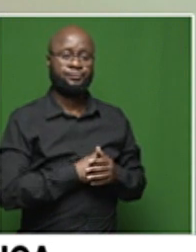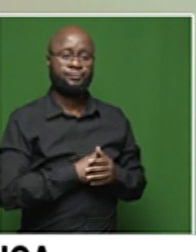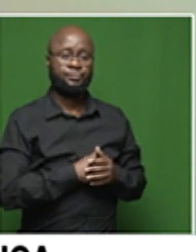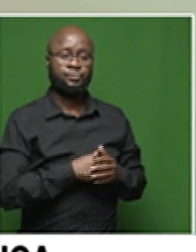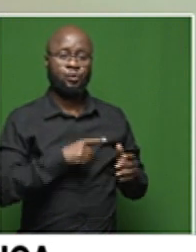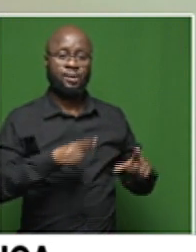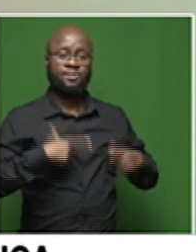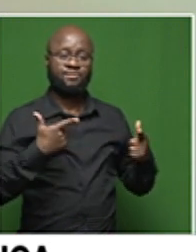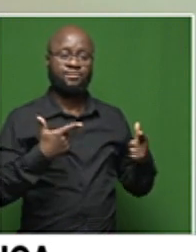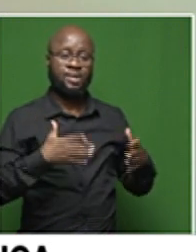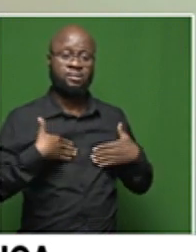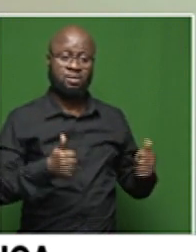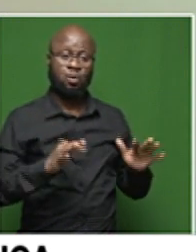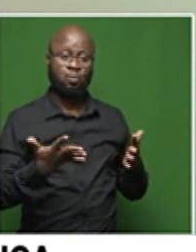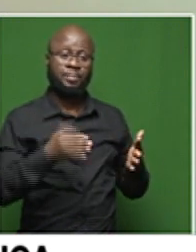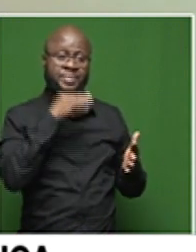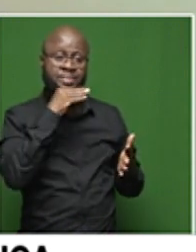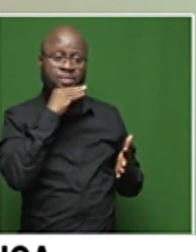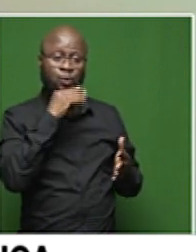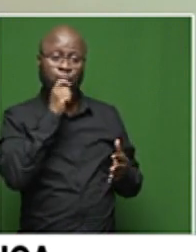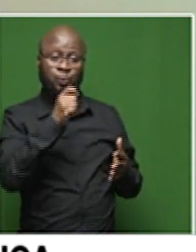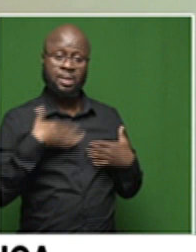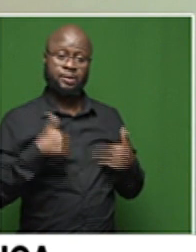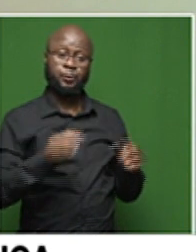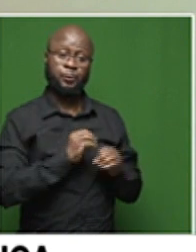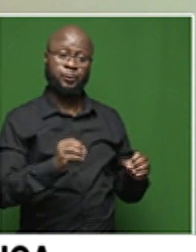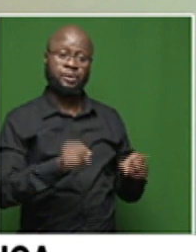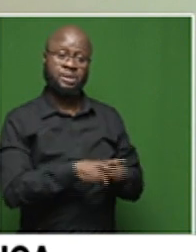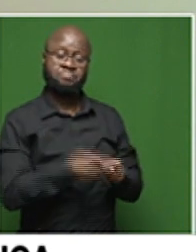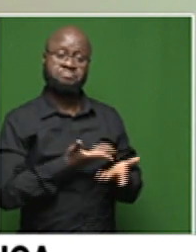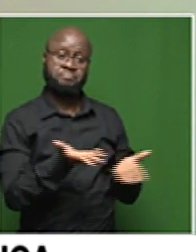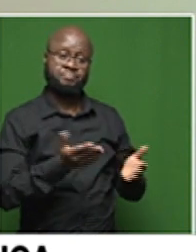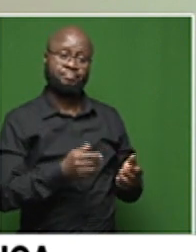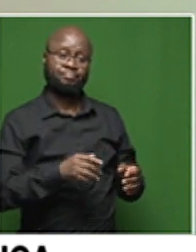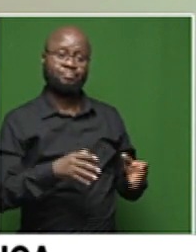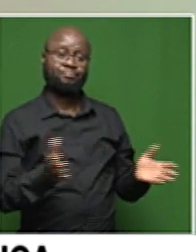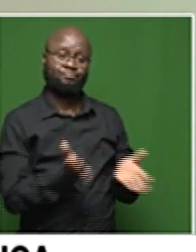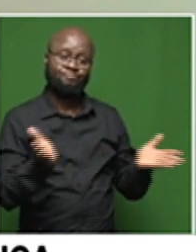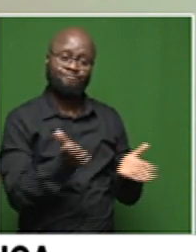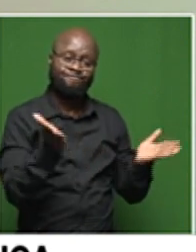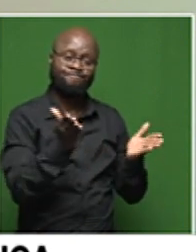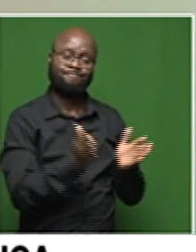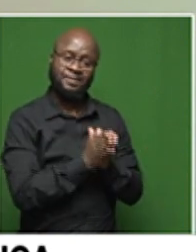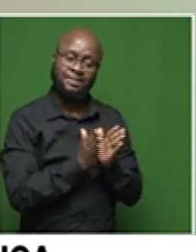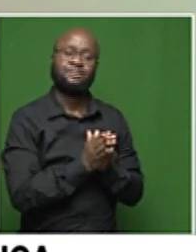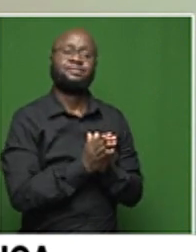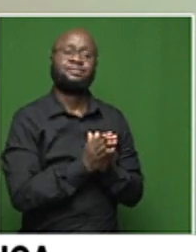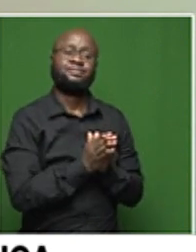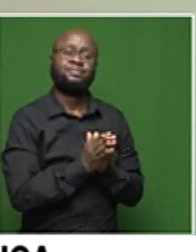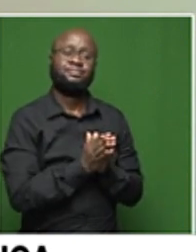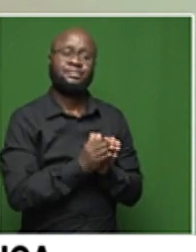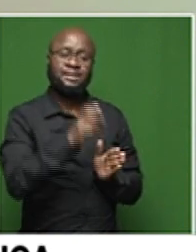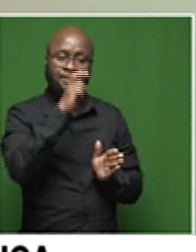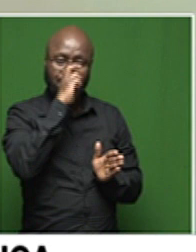healthy, and then definitely you are not healthy as well. So we encourage people to be strict on their